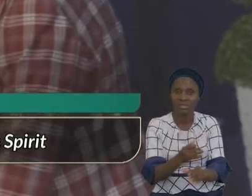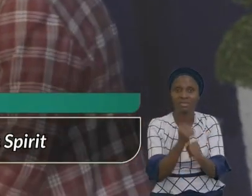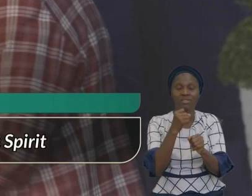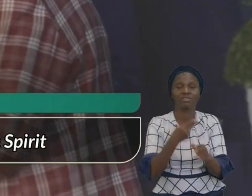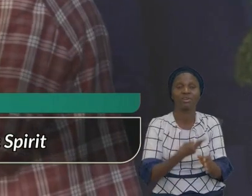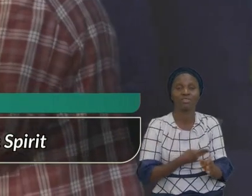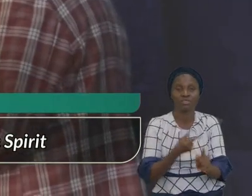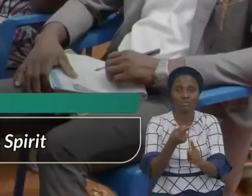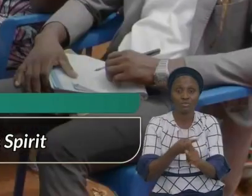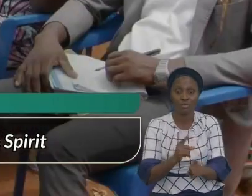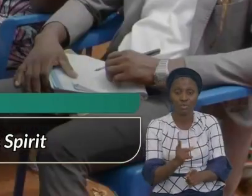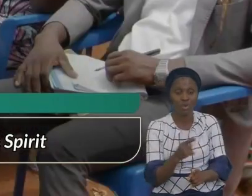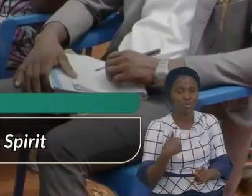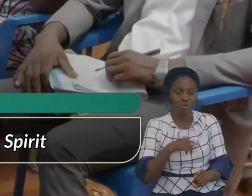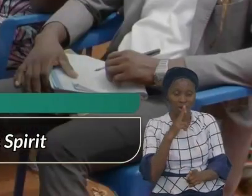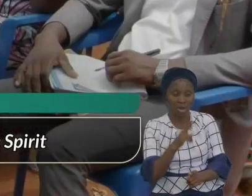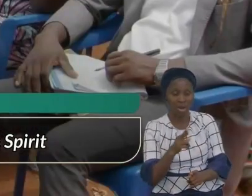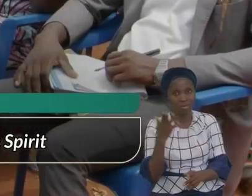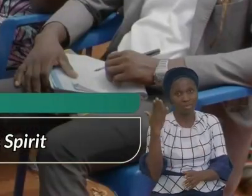be.